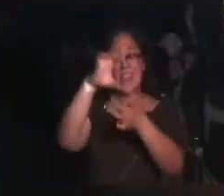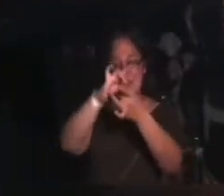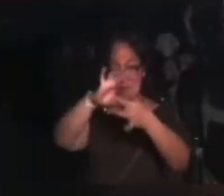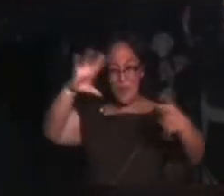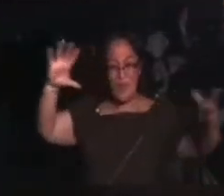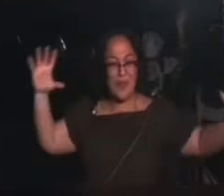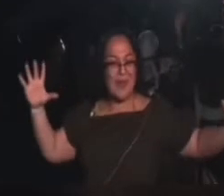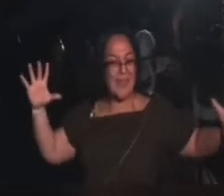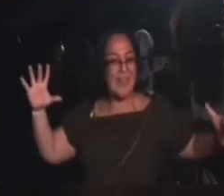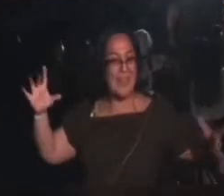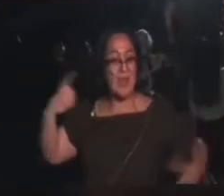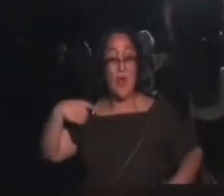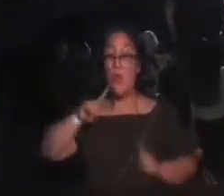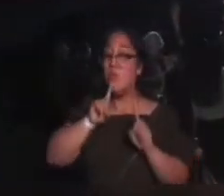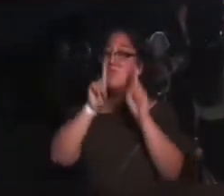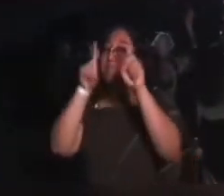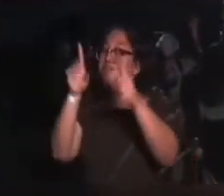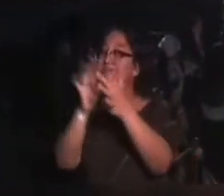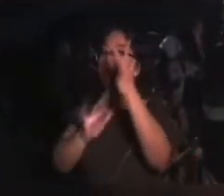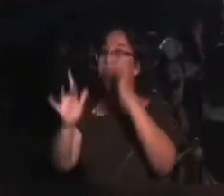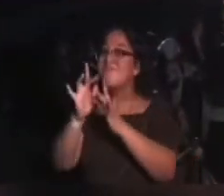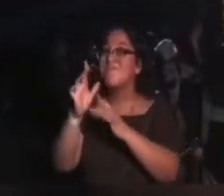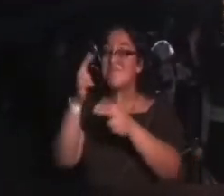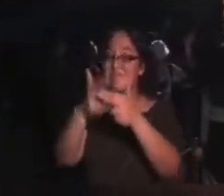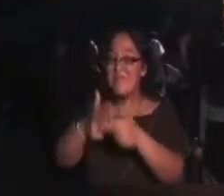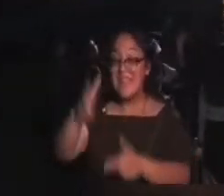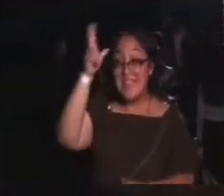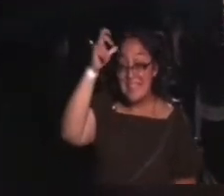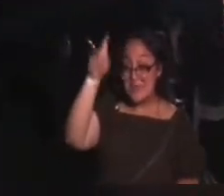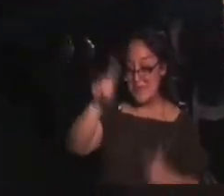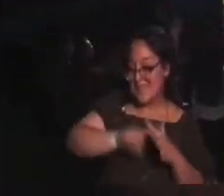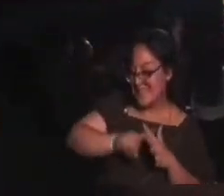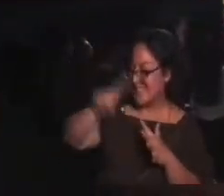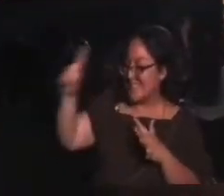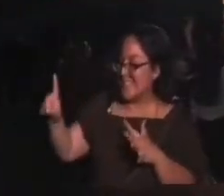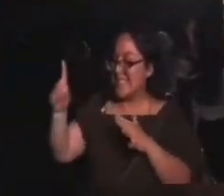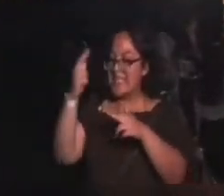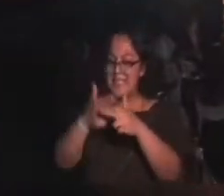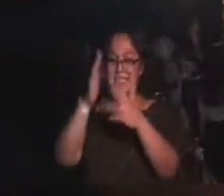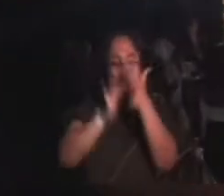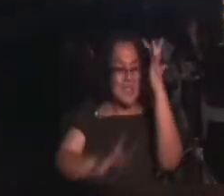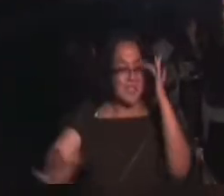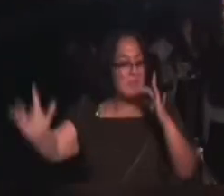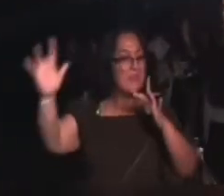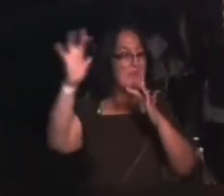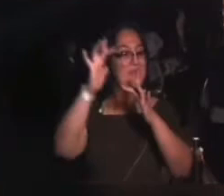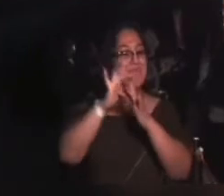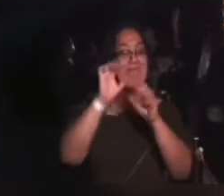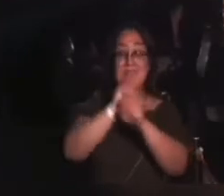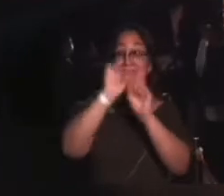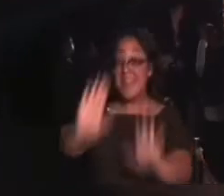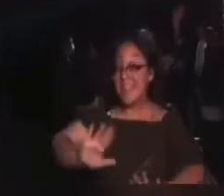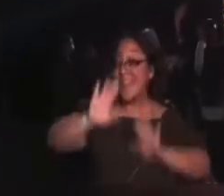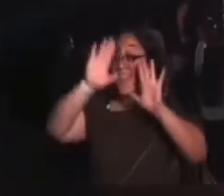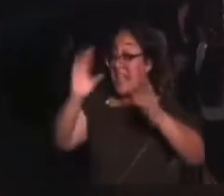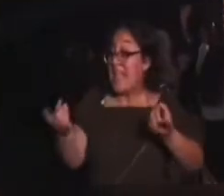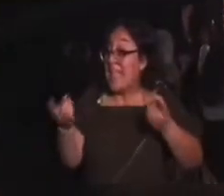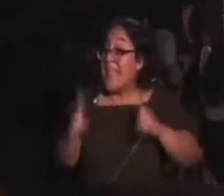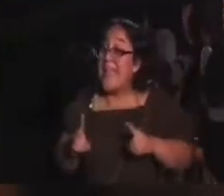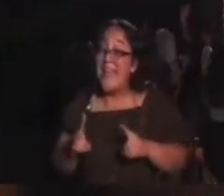the sound of the name of Jesus, demons have to flee. At the sound of the name of Jesus, miracles have to